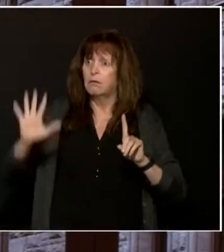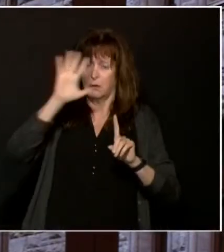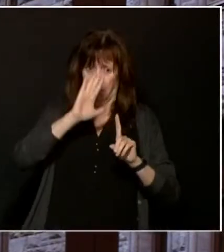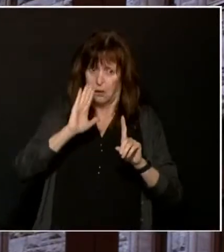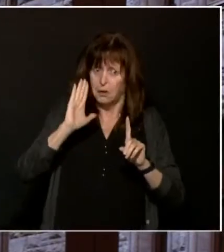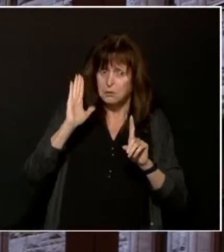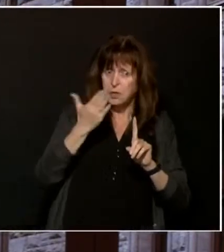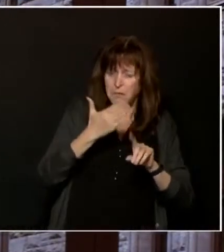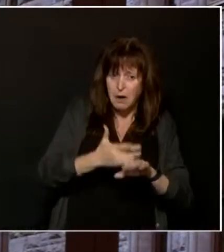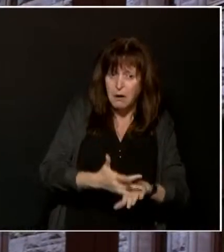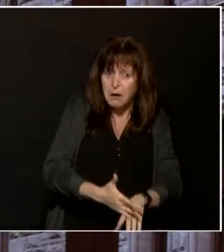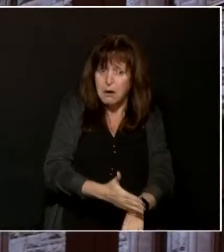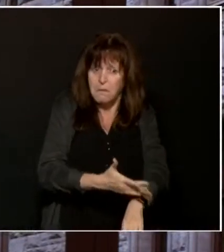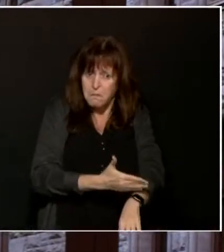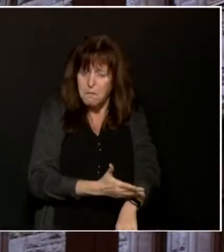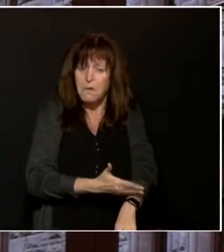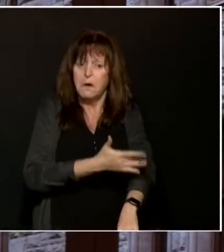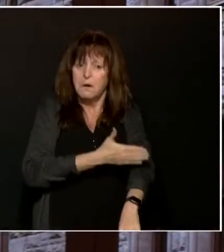decreased by 6.